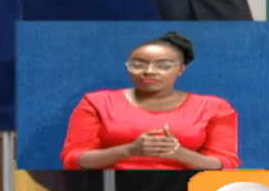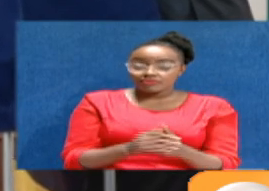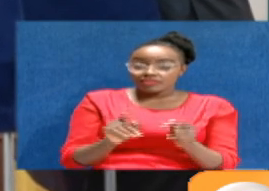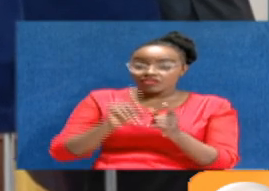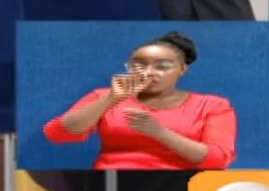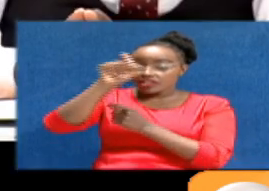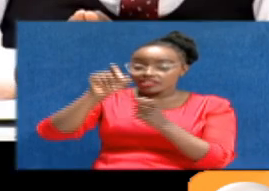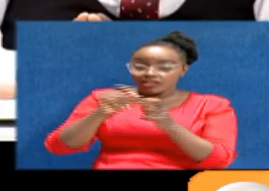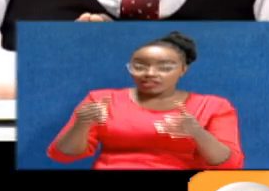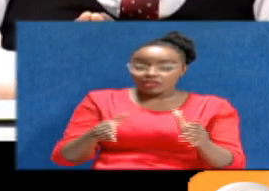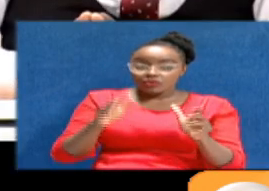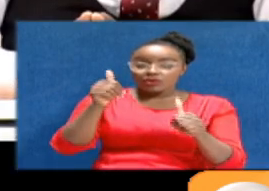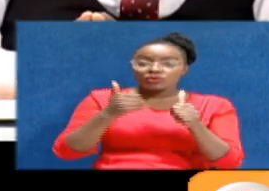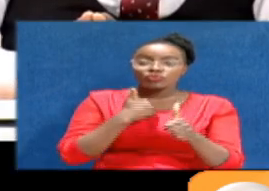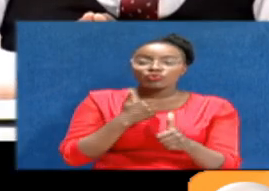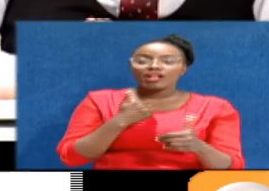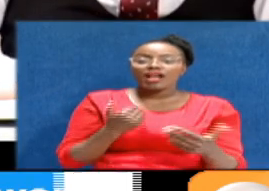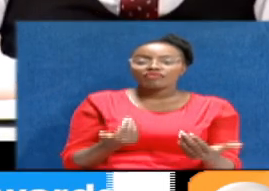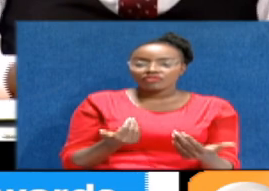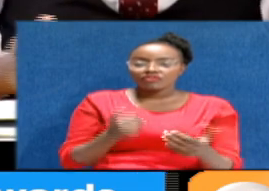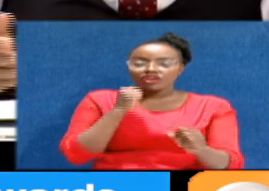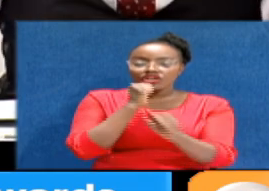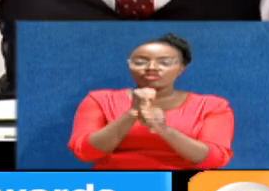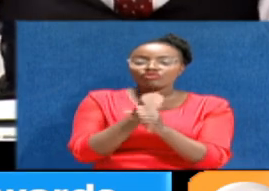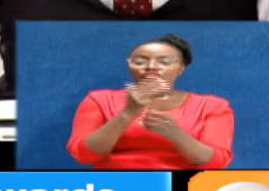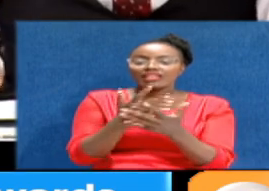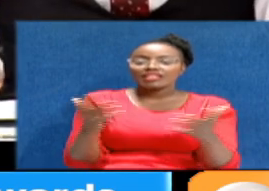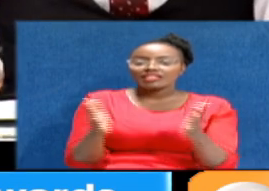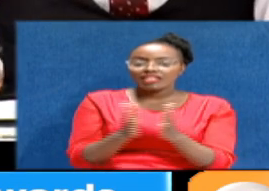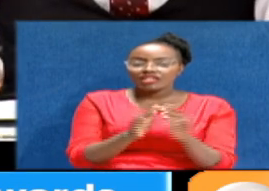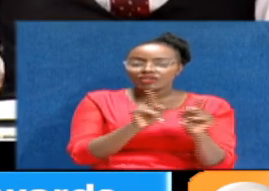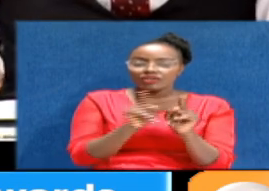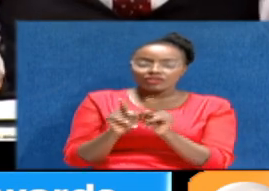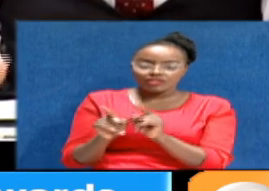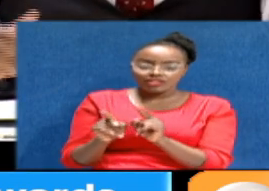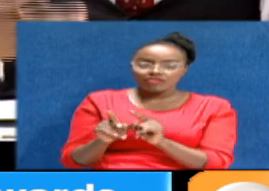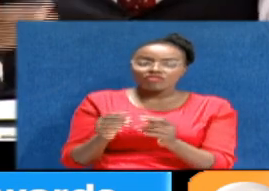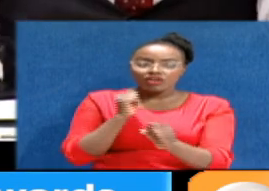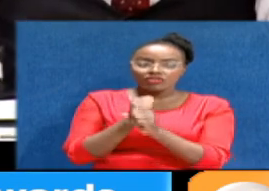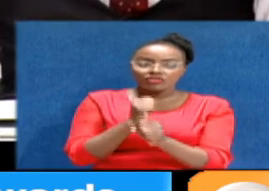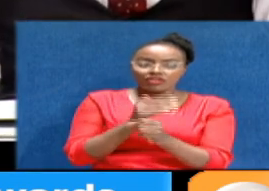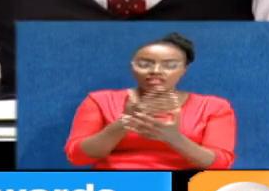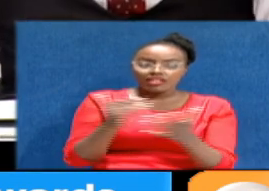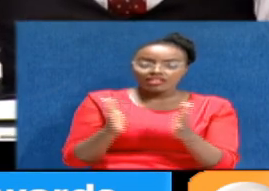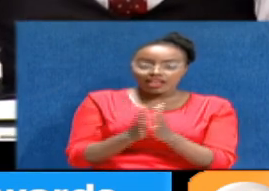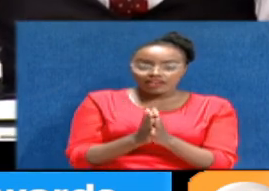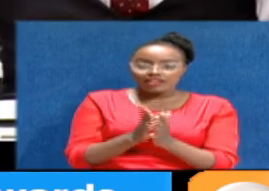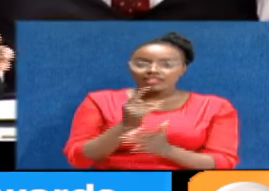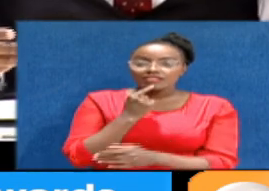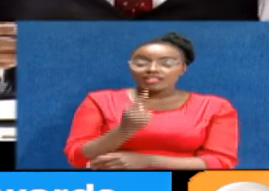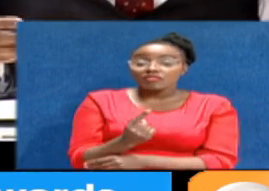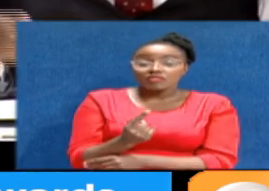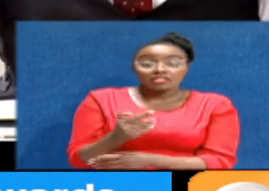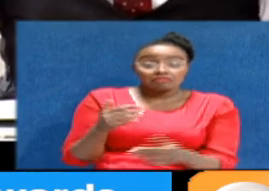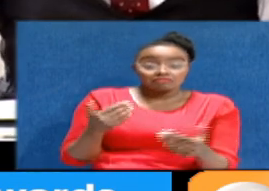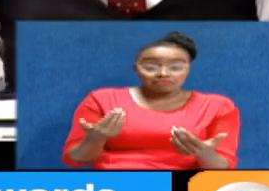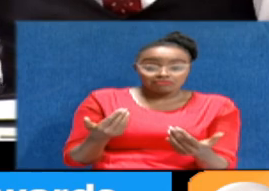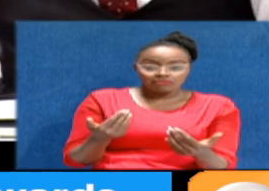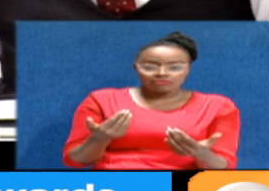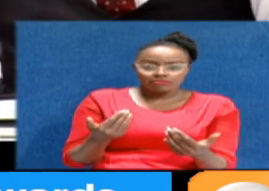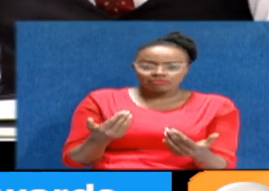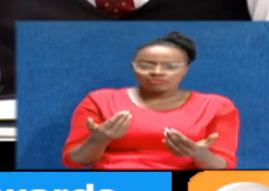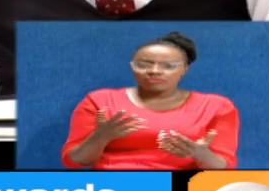a certain way of doing doing things. And she likes saying vigezo